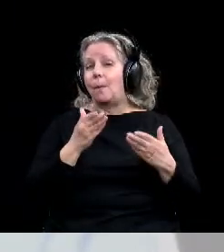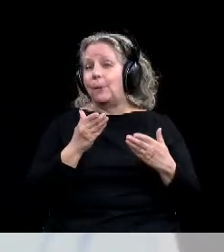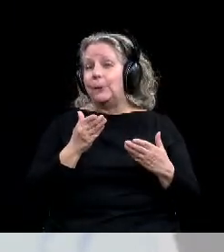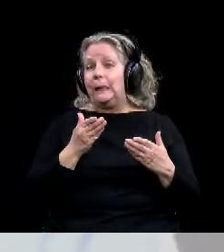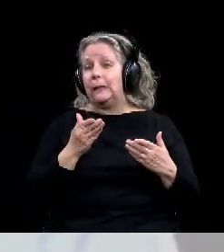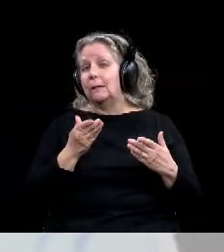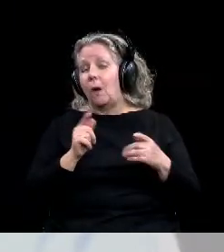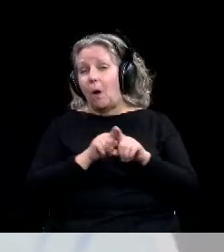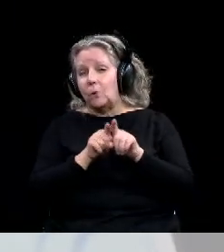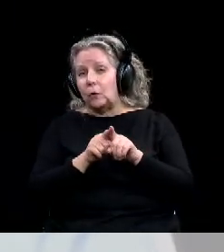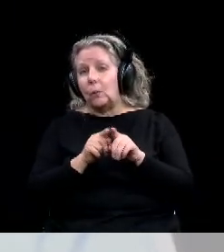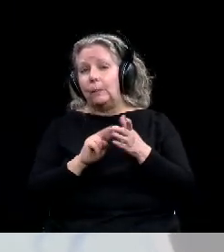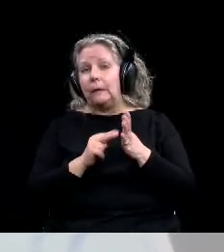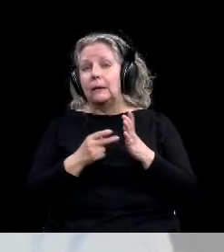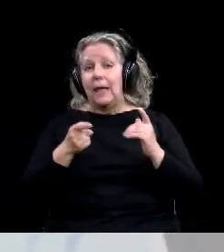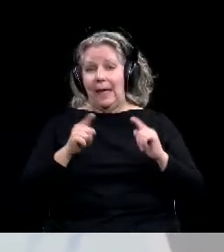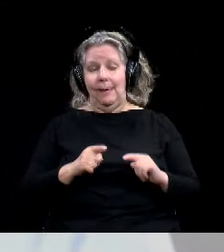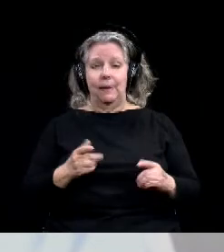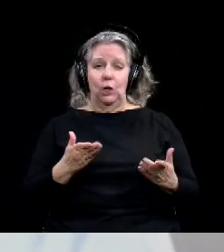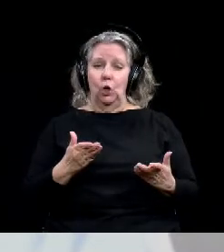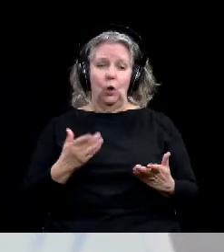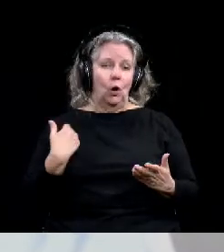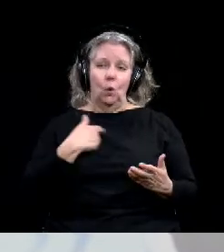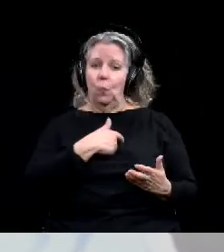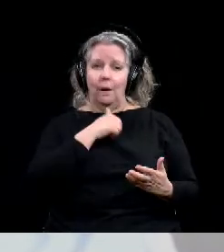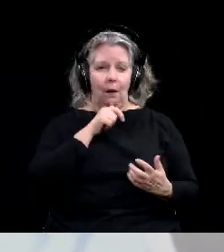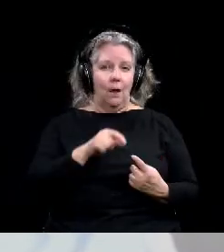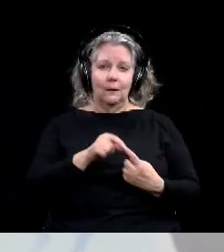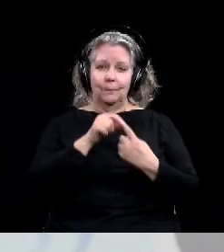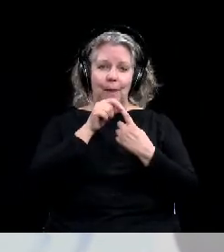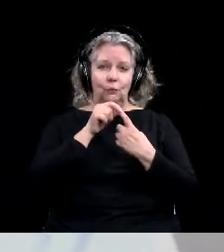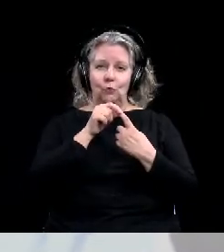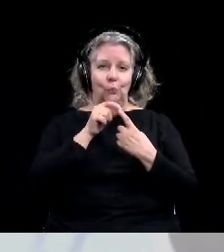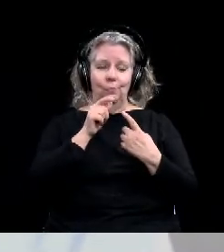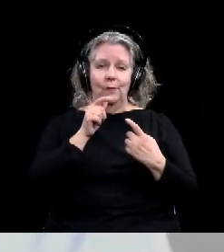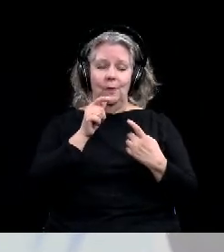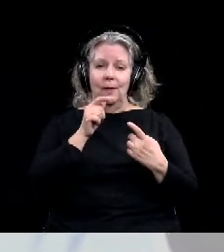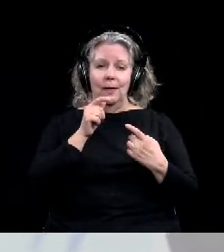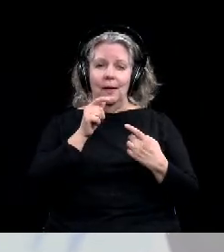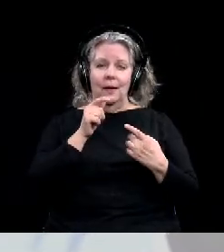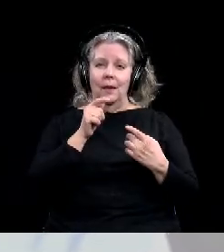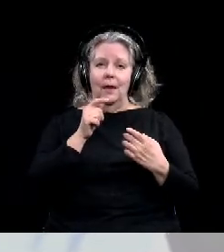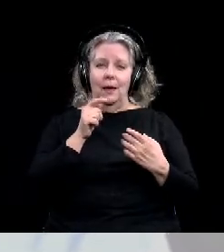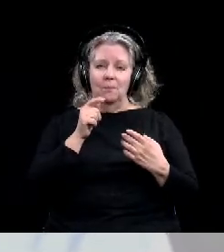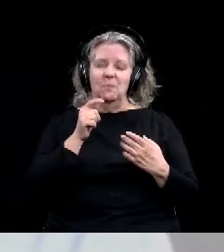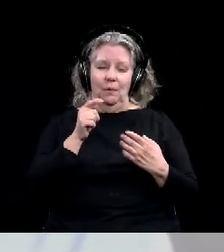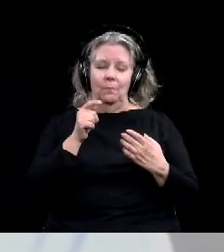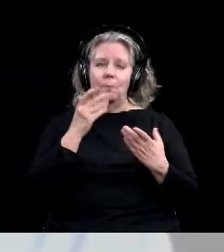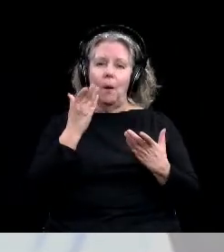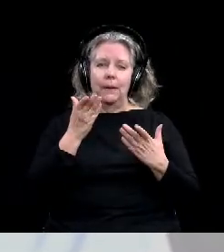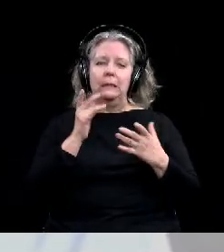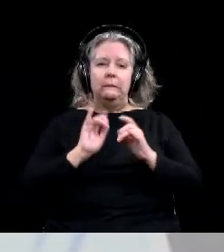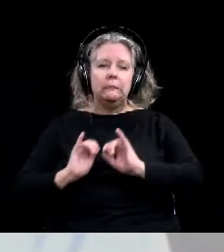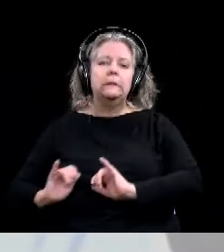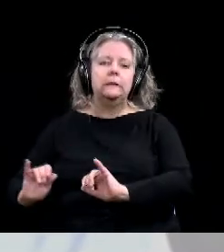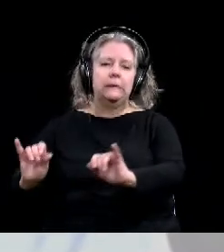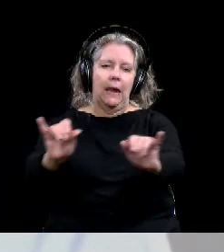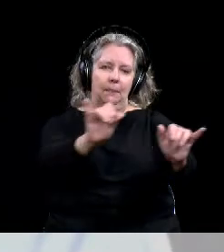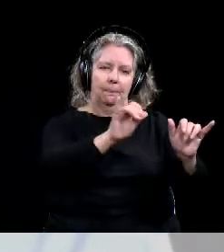have eventually these same variants that we're seeing across the country in our own community.